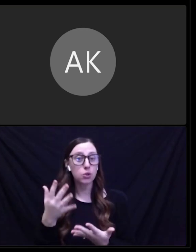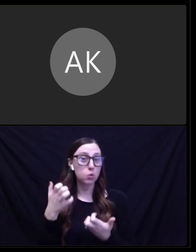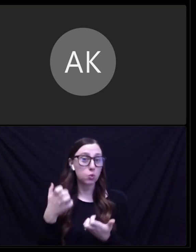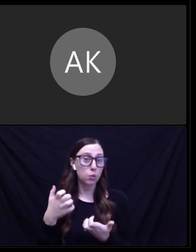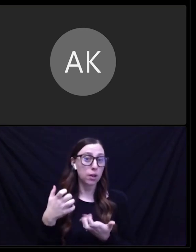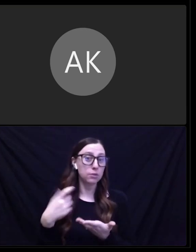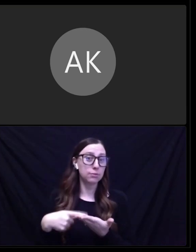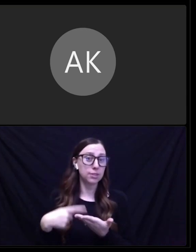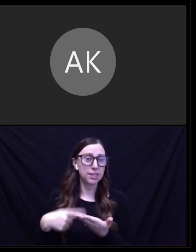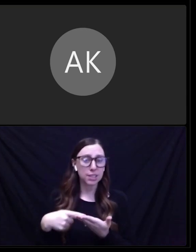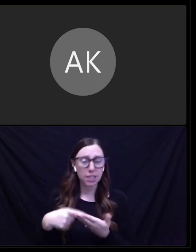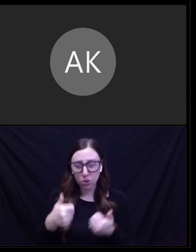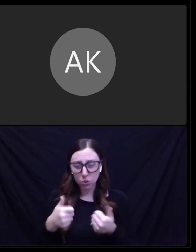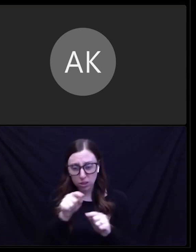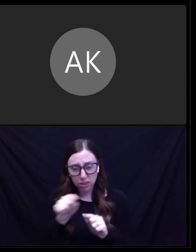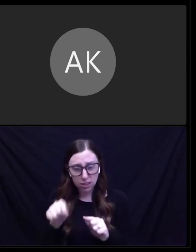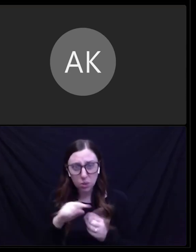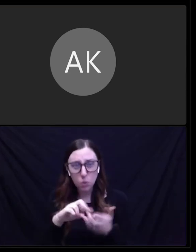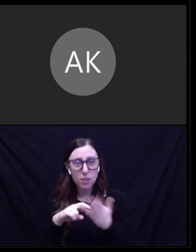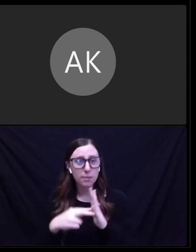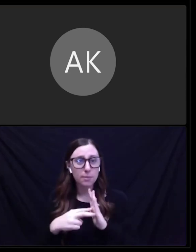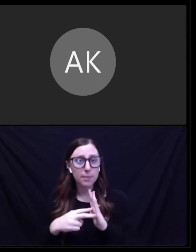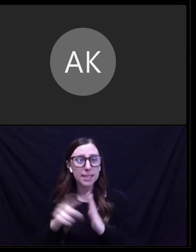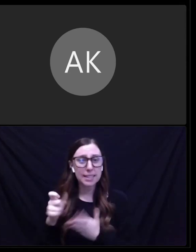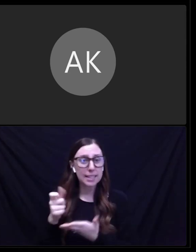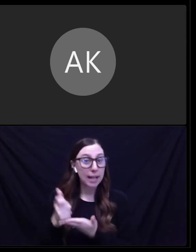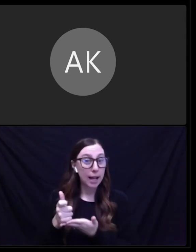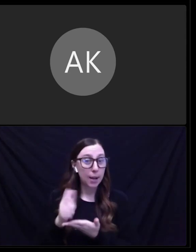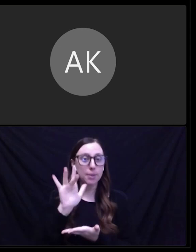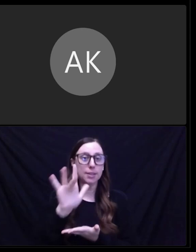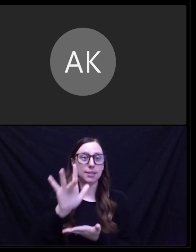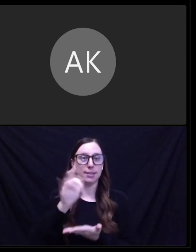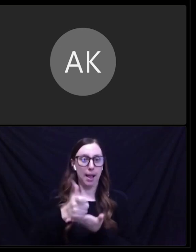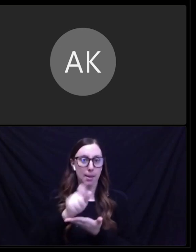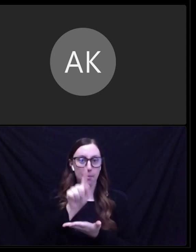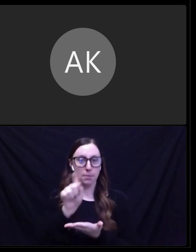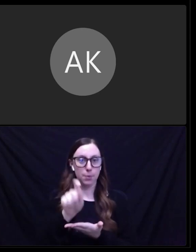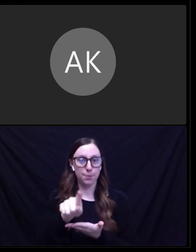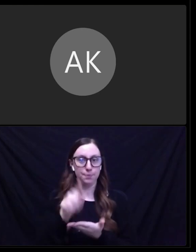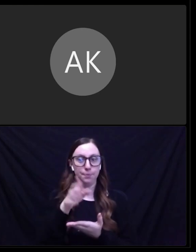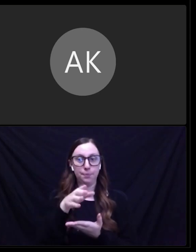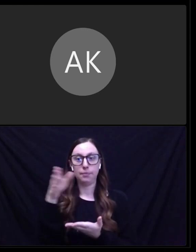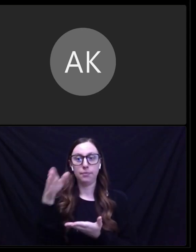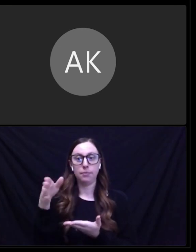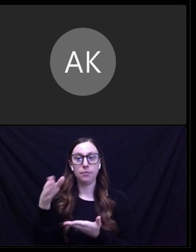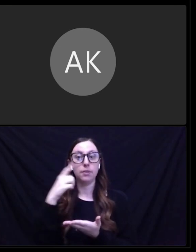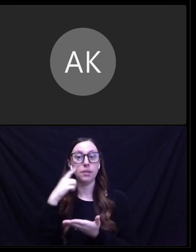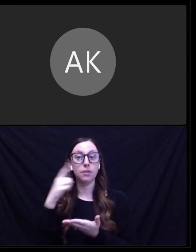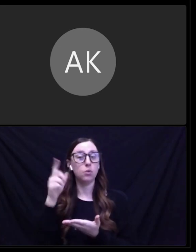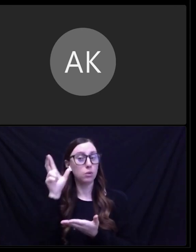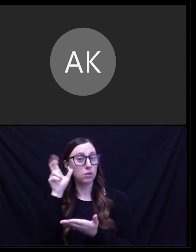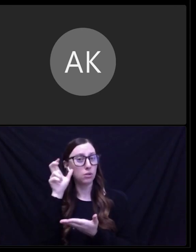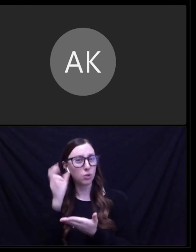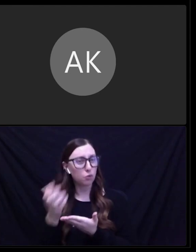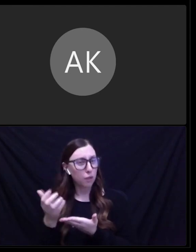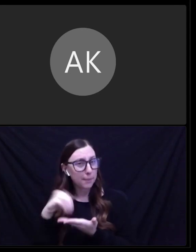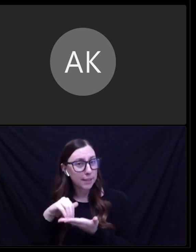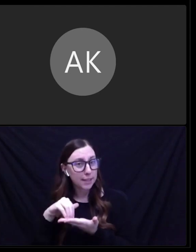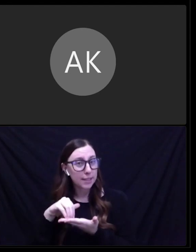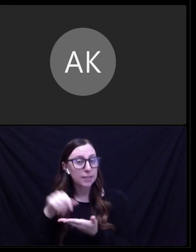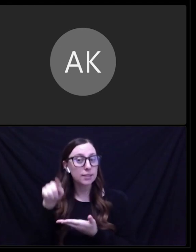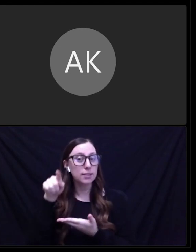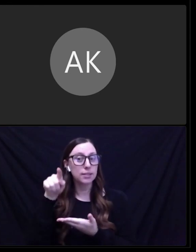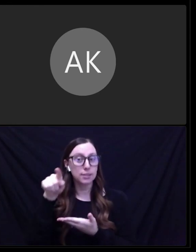the controls again, anything like that, that's the help button. If you want to redo the audio, you have the audio button. Then